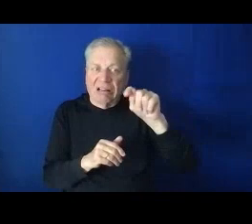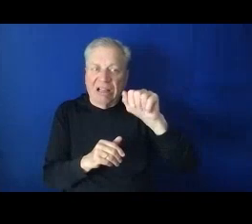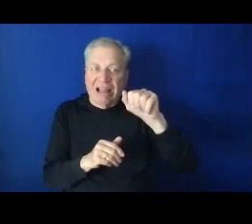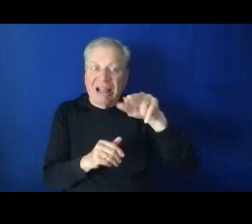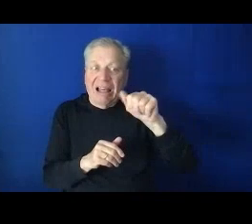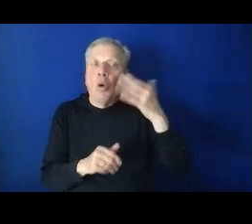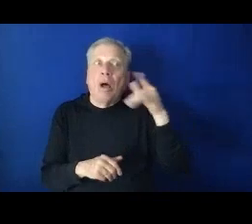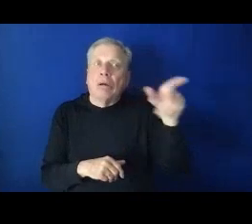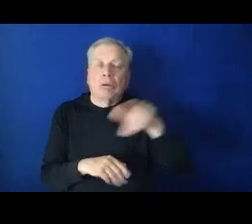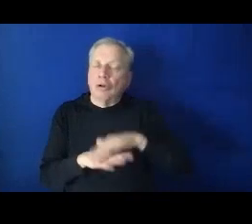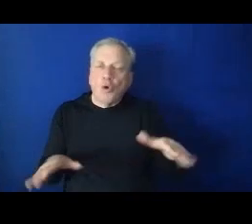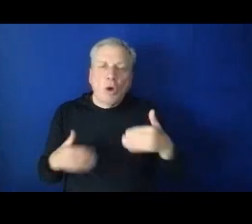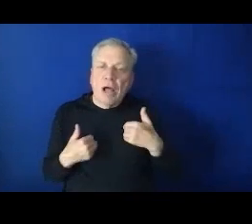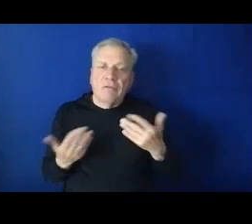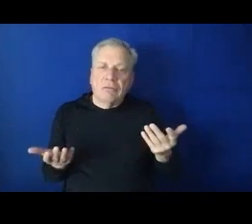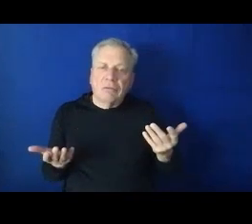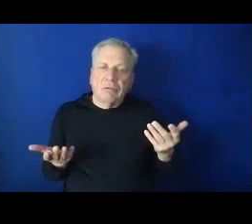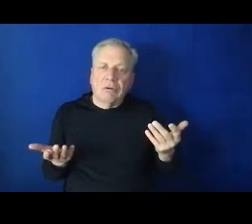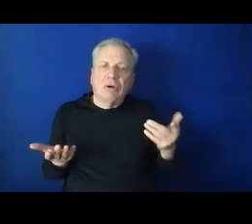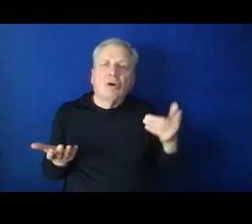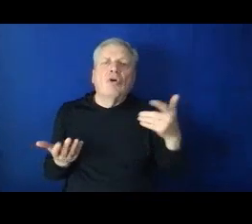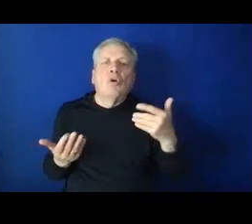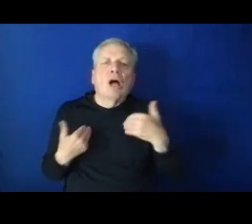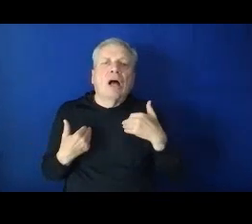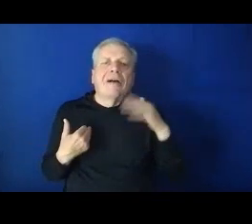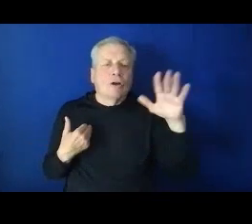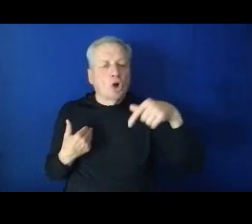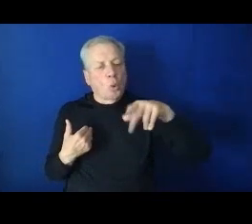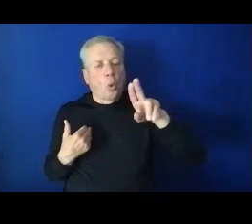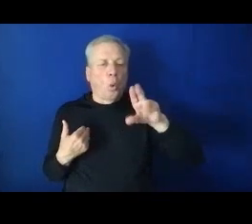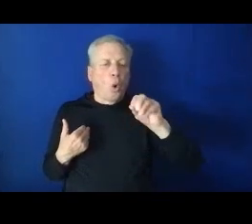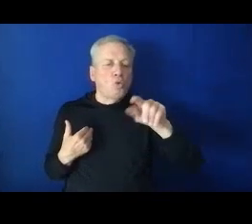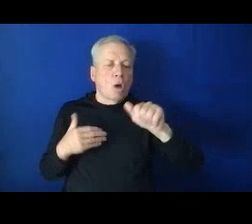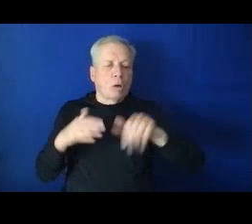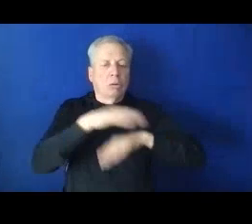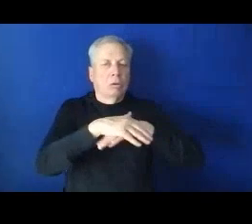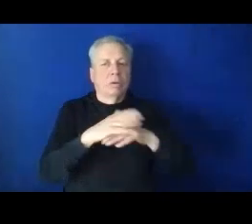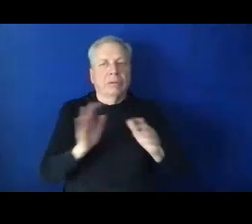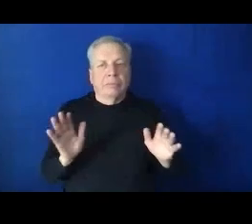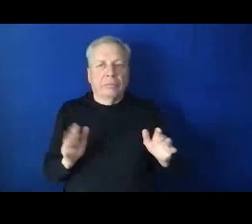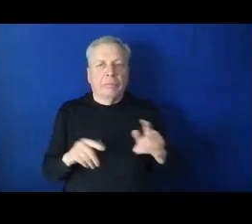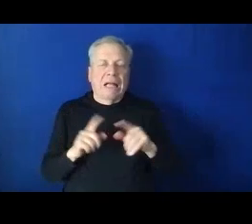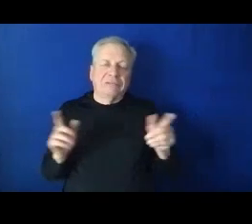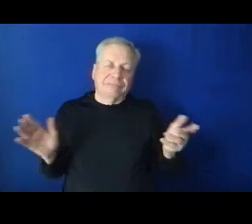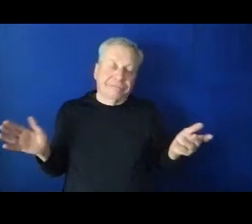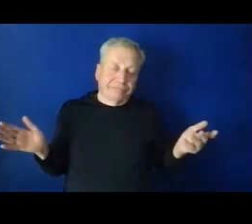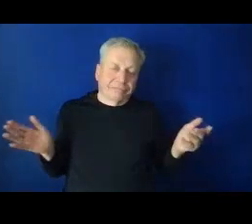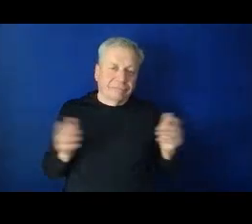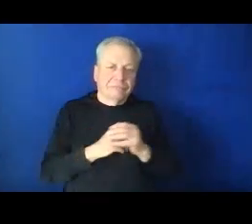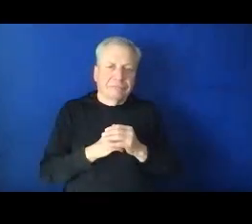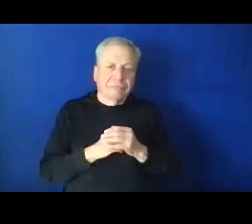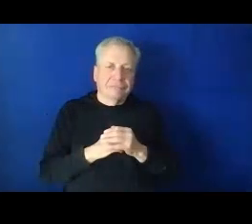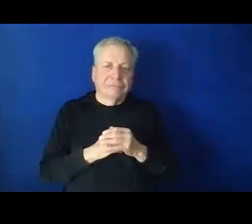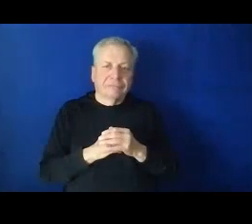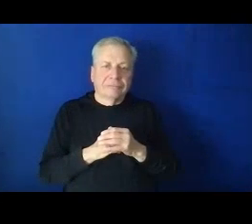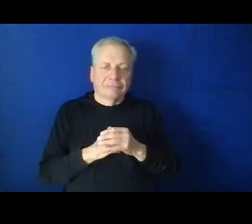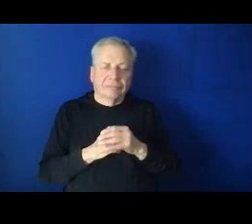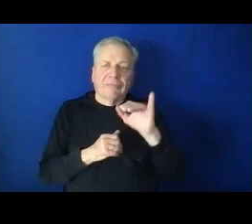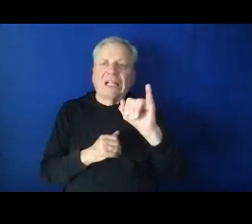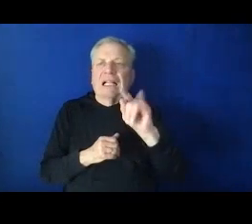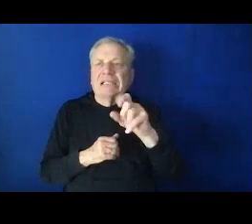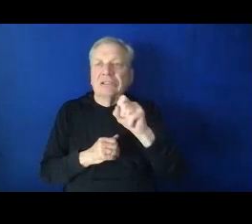don't have, well, they have quotas now, but they vary. And it's